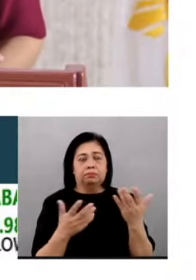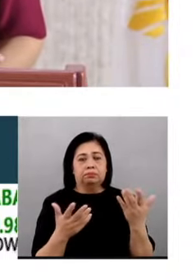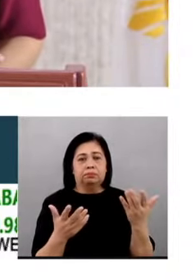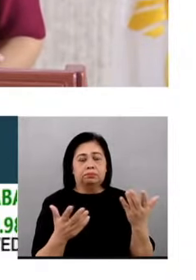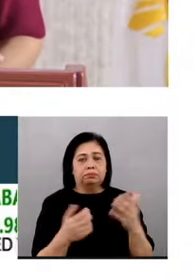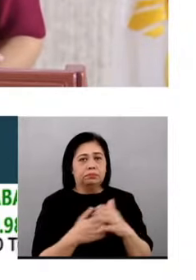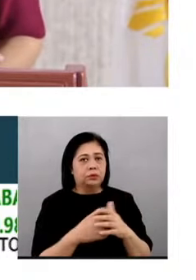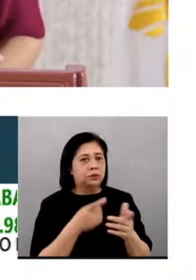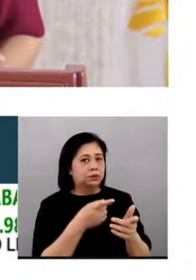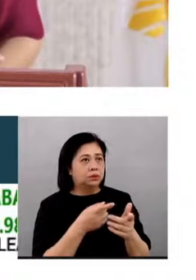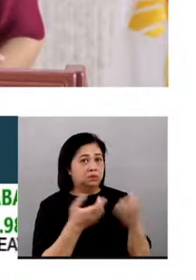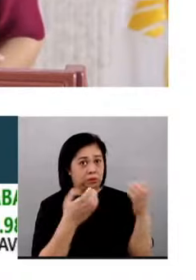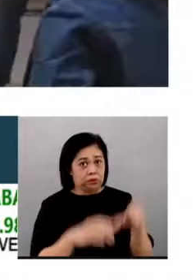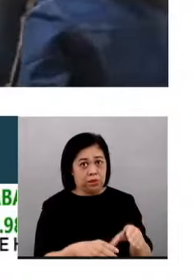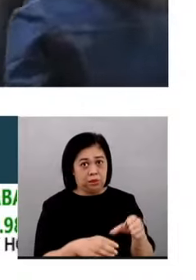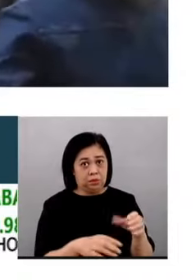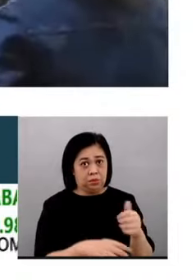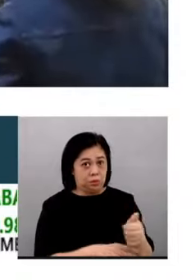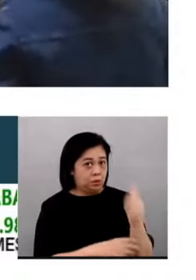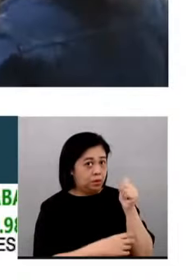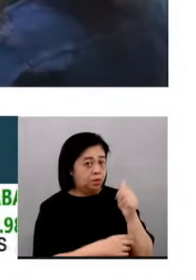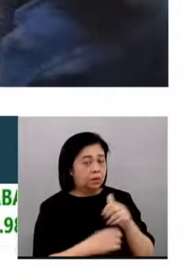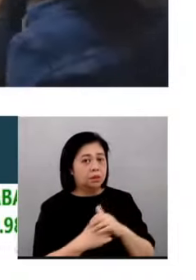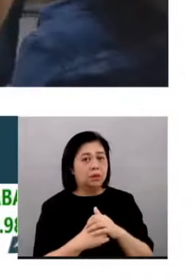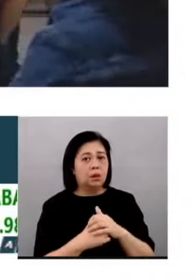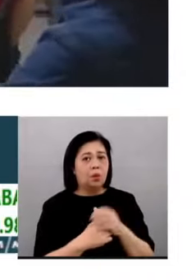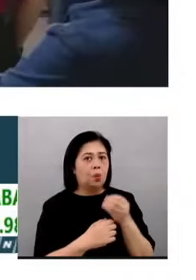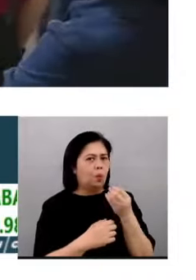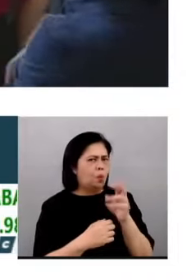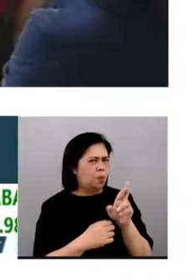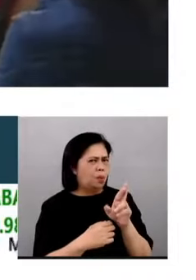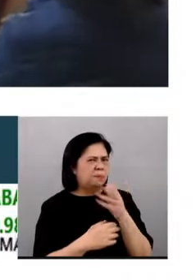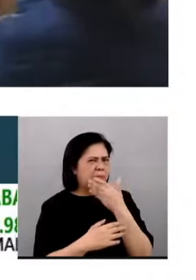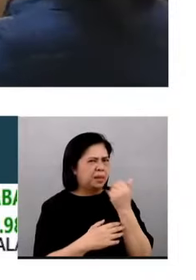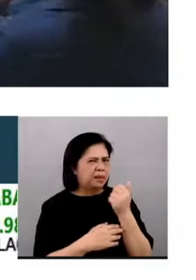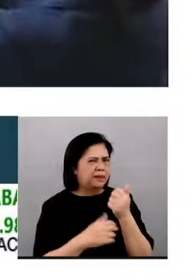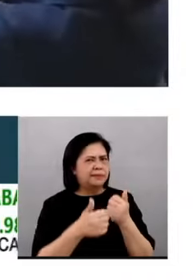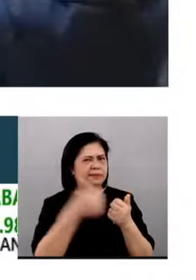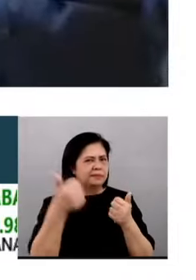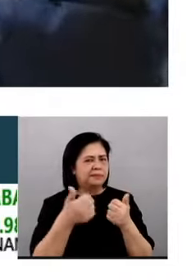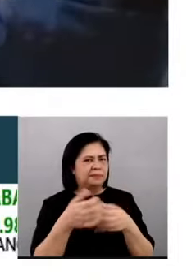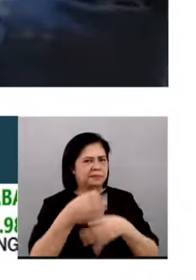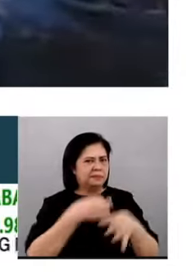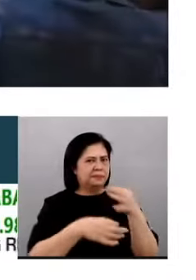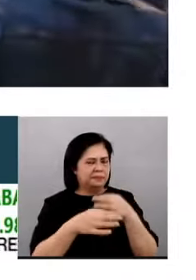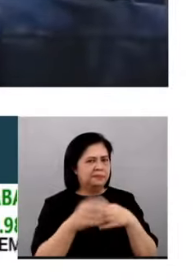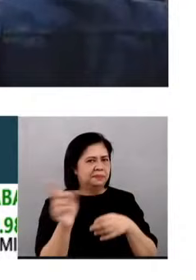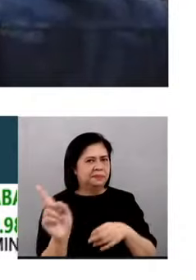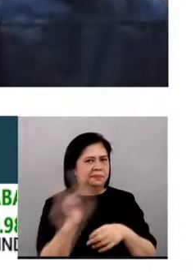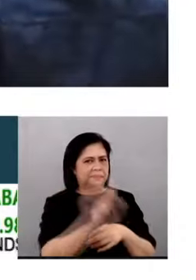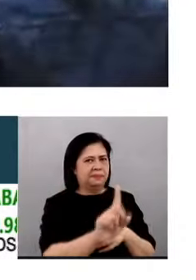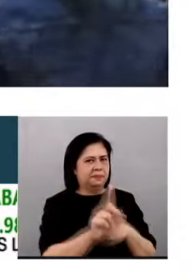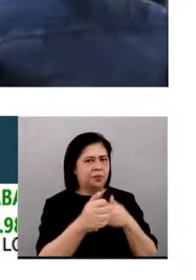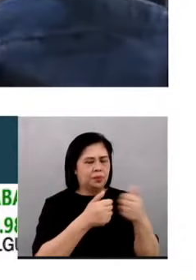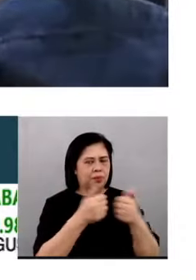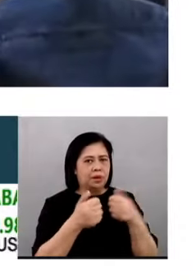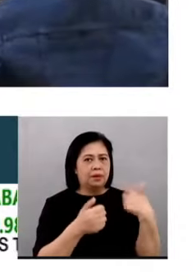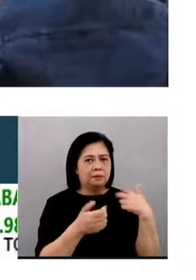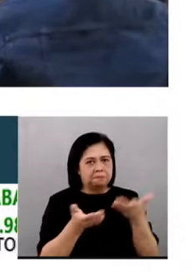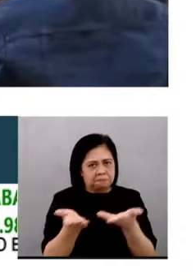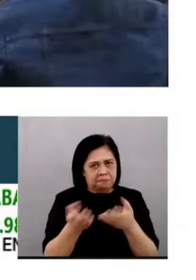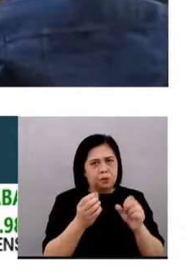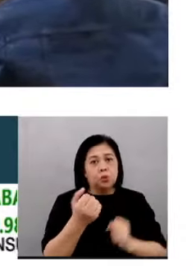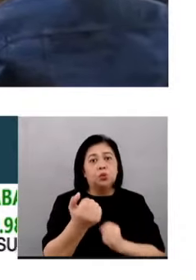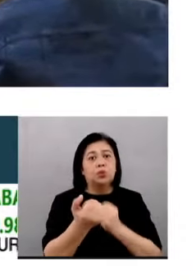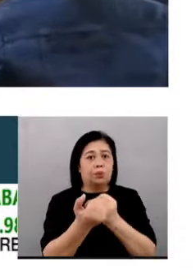she has a chance of winning, or it's better for someone else to run, and she will give the support, her